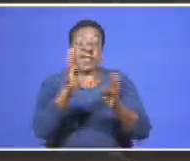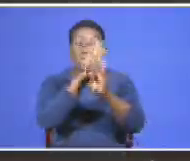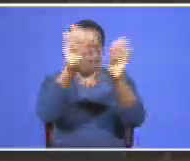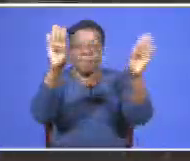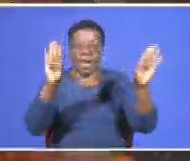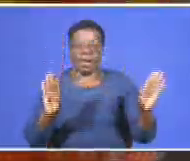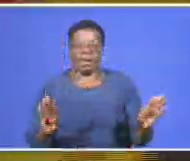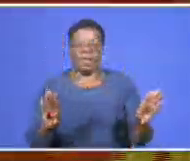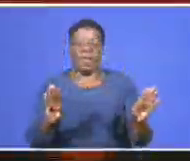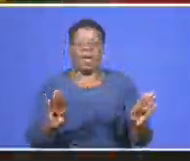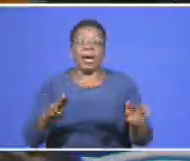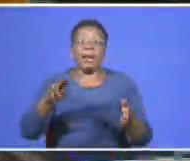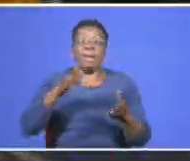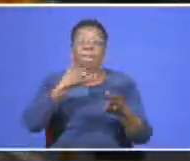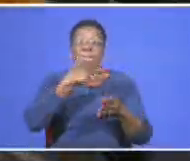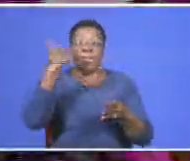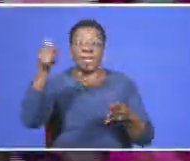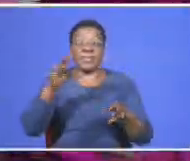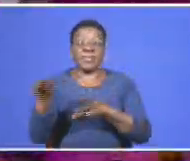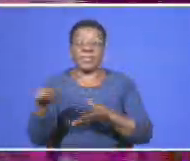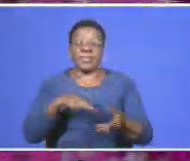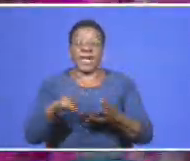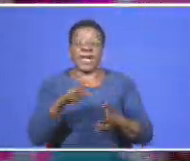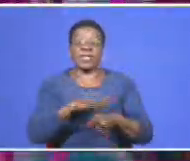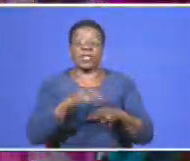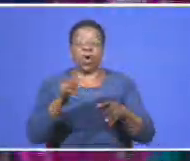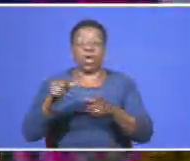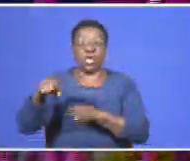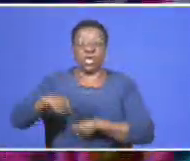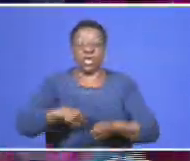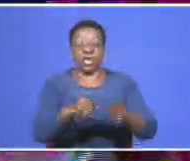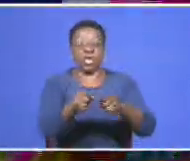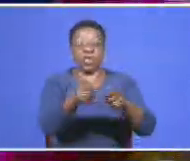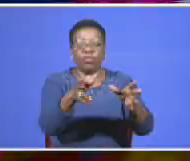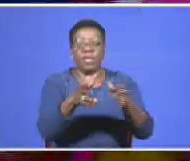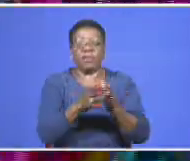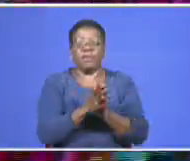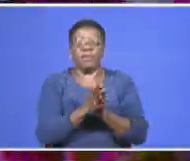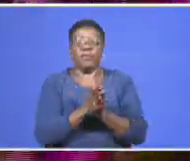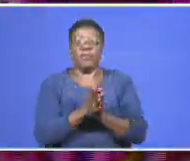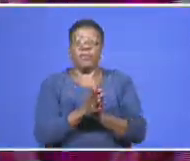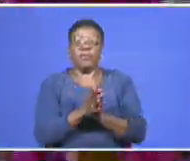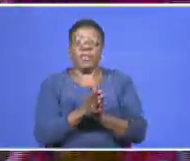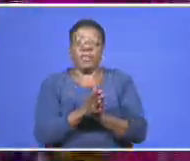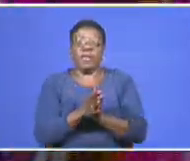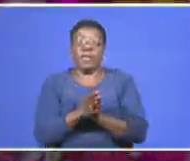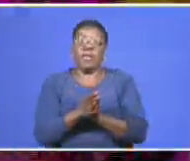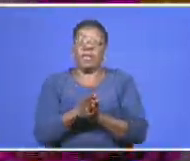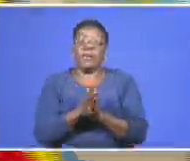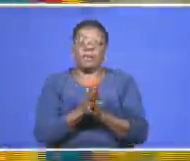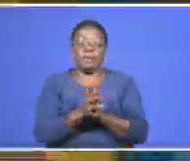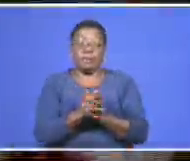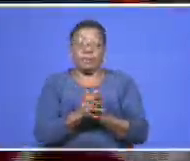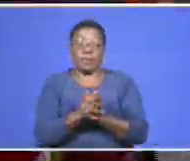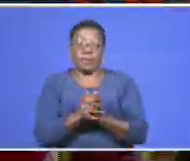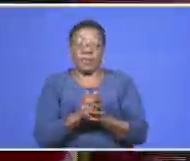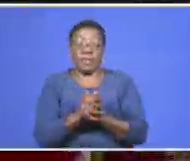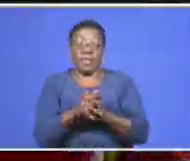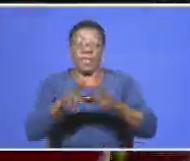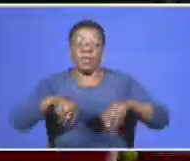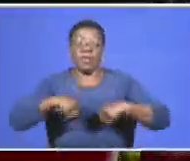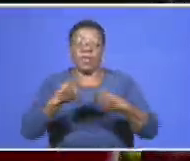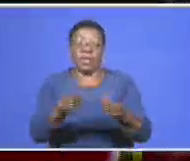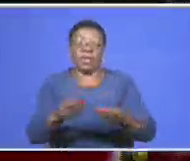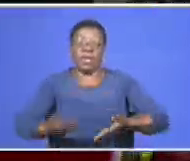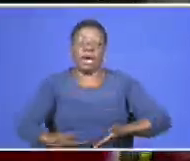The Saxons won Best Lead Costume. Chairman of the Junkanoo Corporation of New Providence, Anthony Mortimer. Credit that to our new